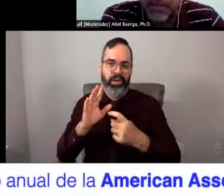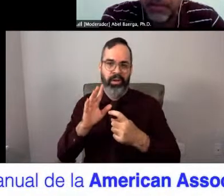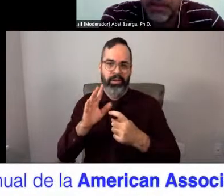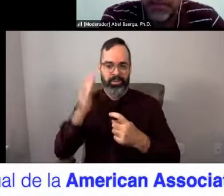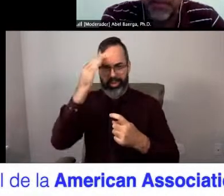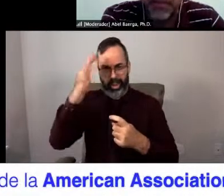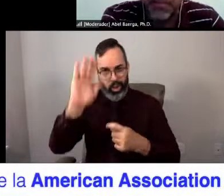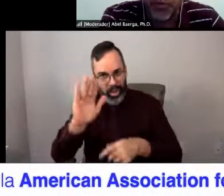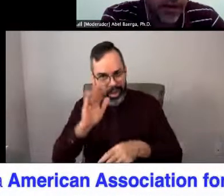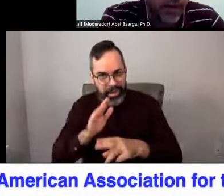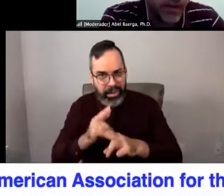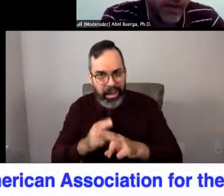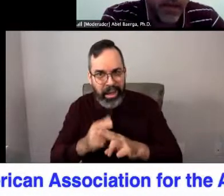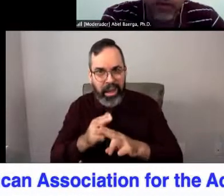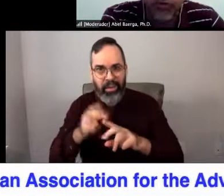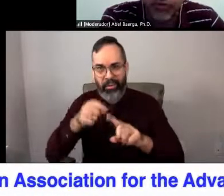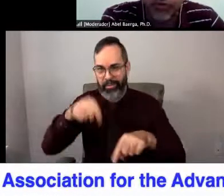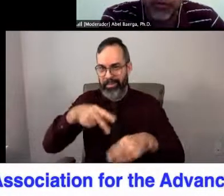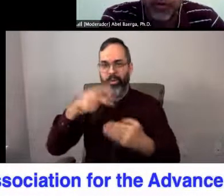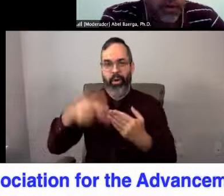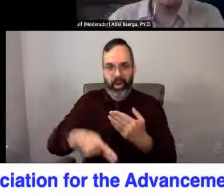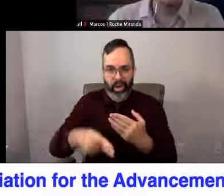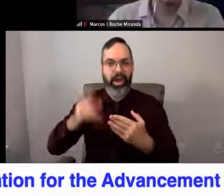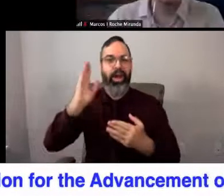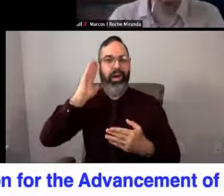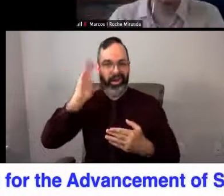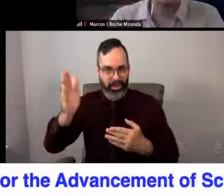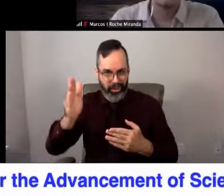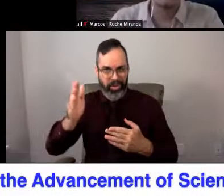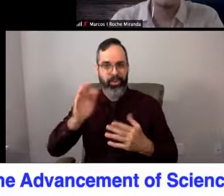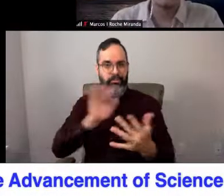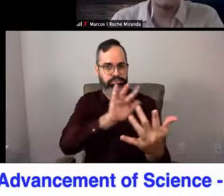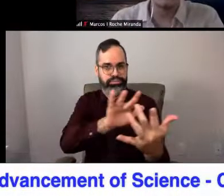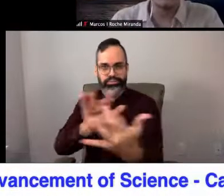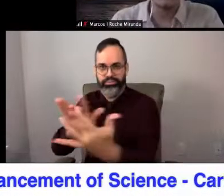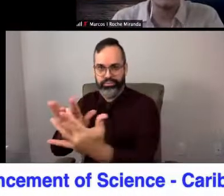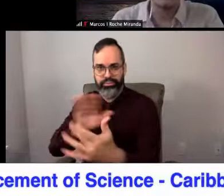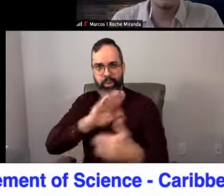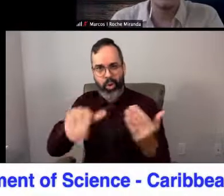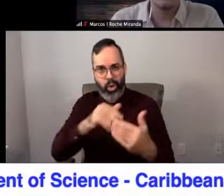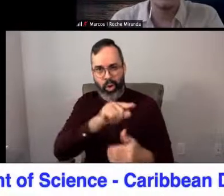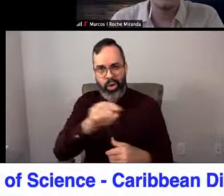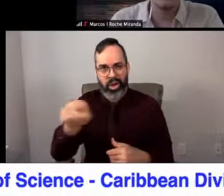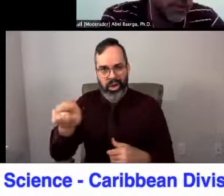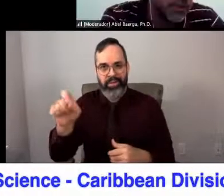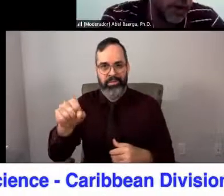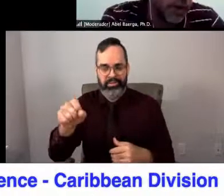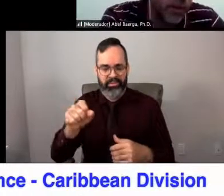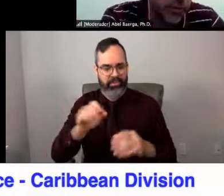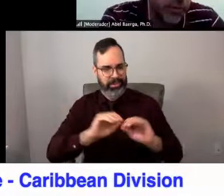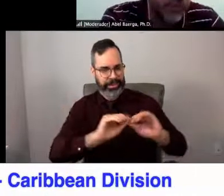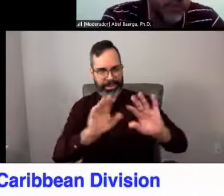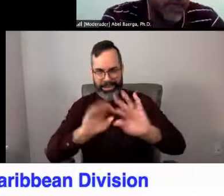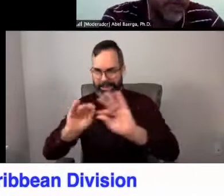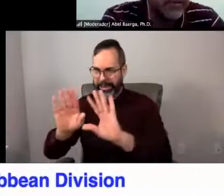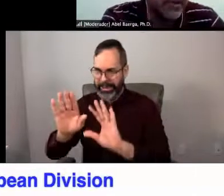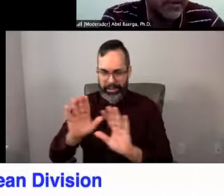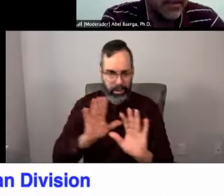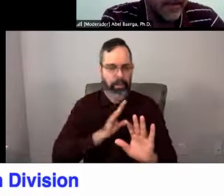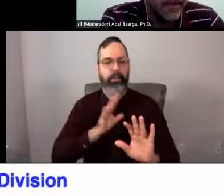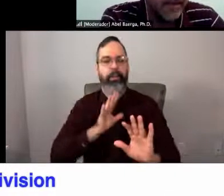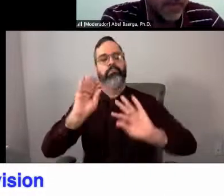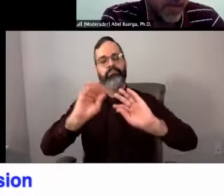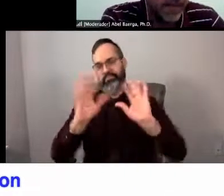names from the program, are going to be able to get in touch with all of you and clear that up. So there's a great opportunity for that.